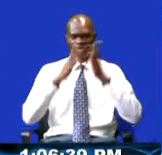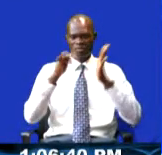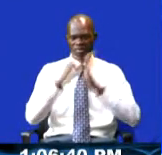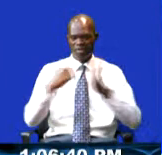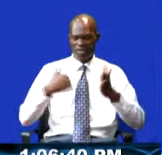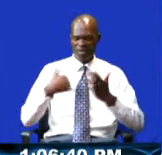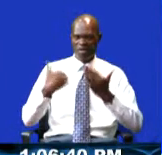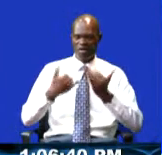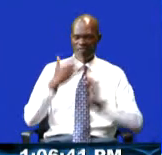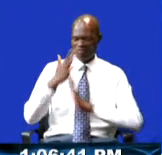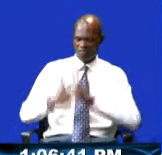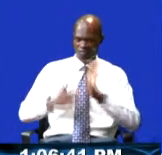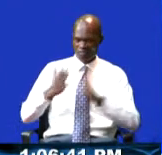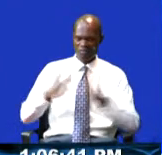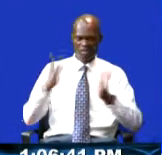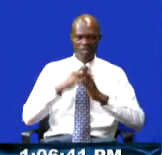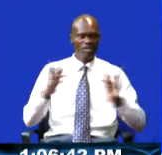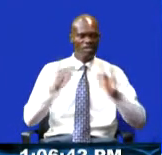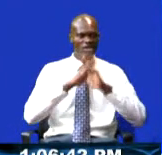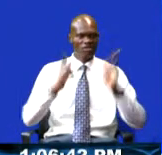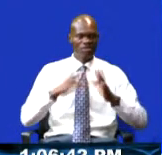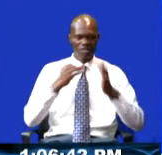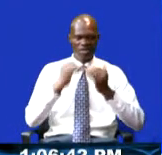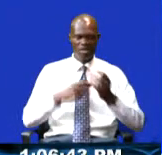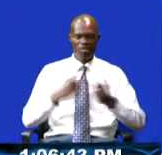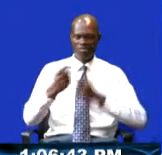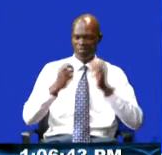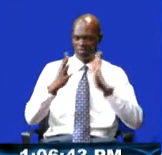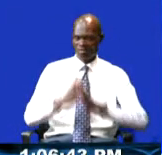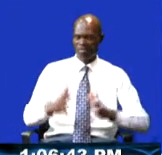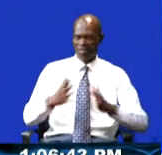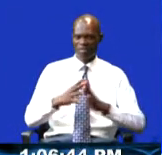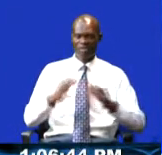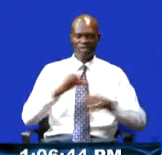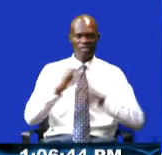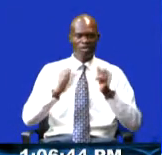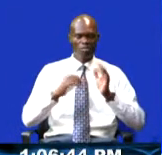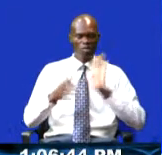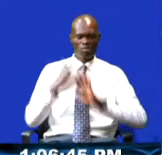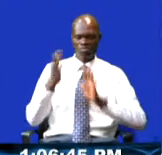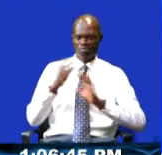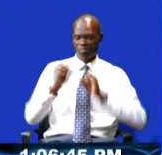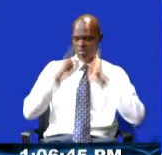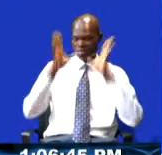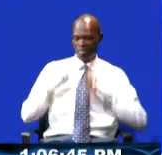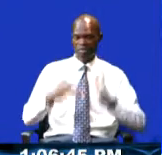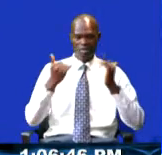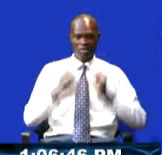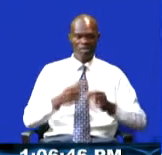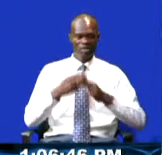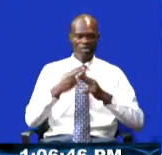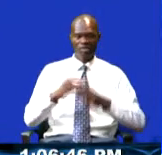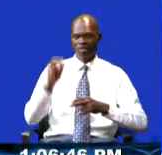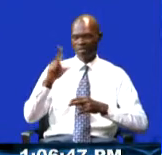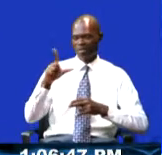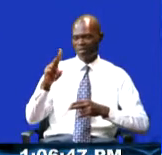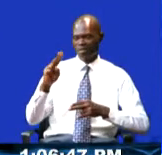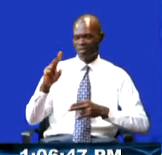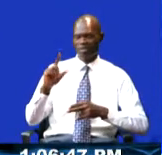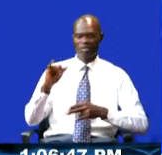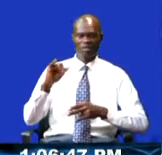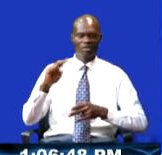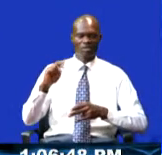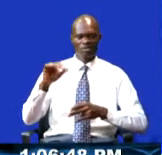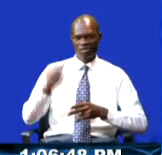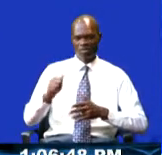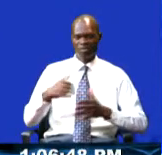kel kod koth makamano. Jata chenro e weche ma poya e county no Migosi Oscar Olima ne uloso kod